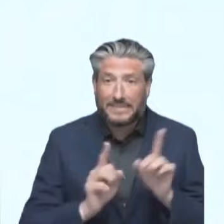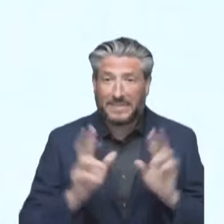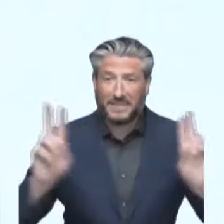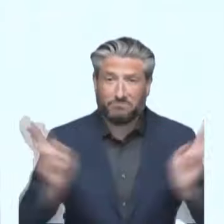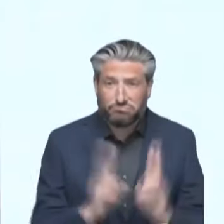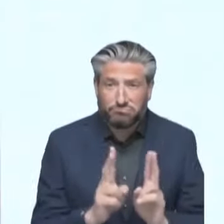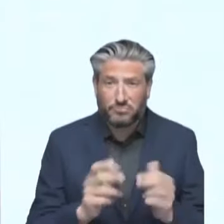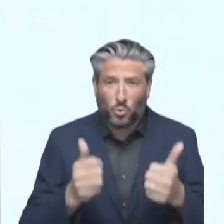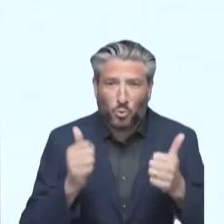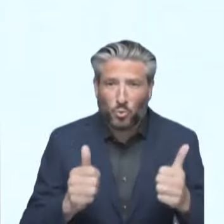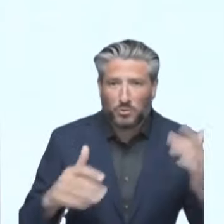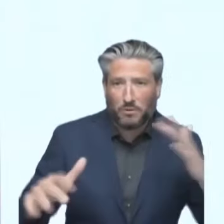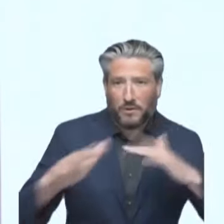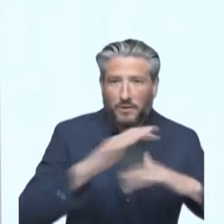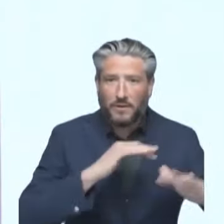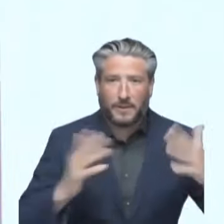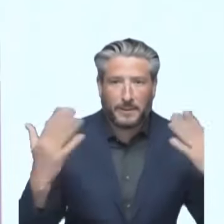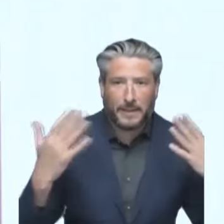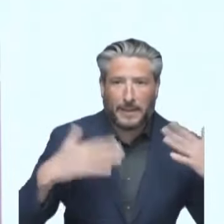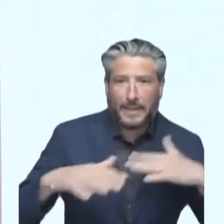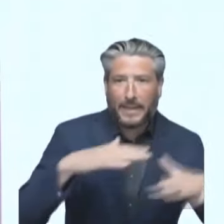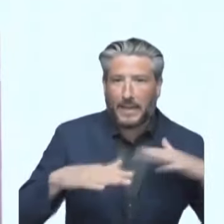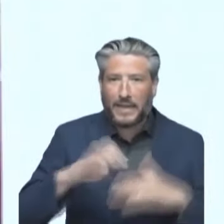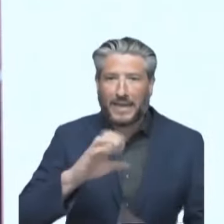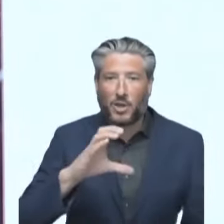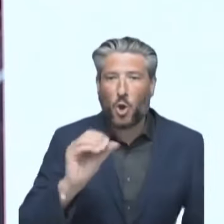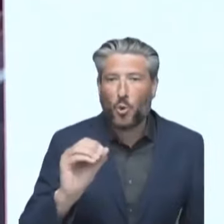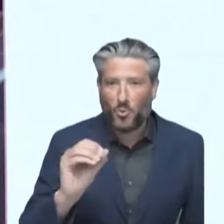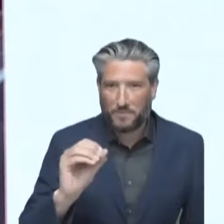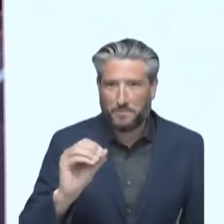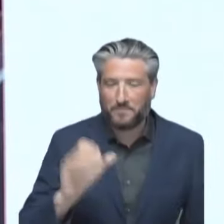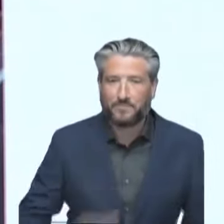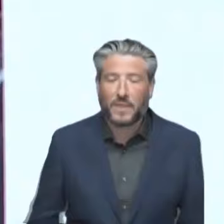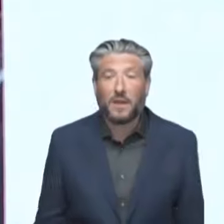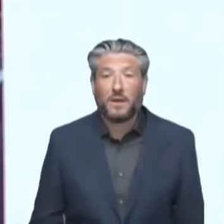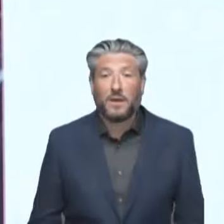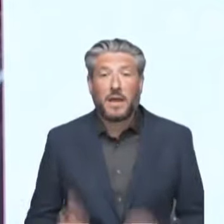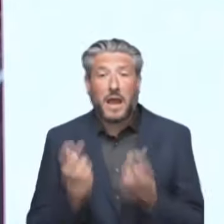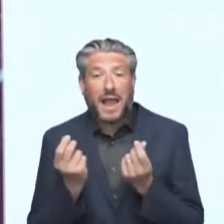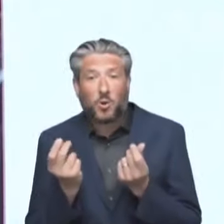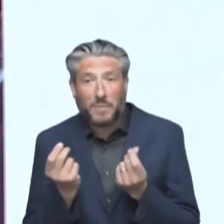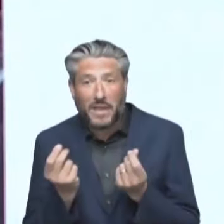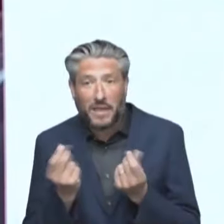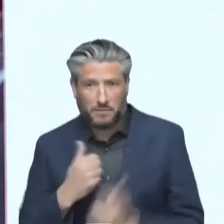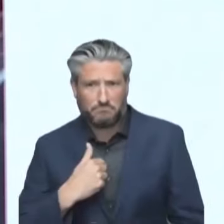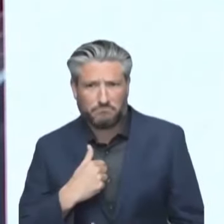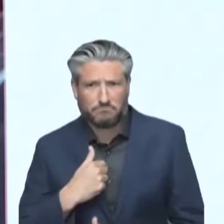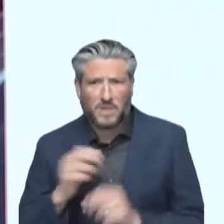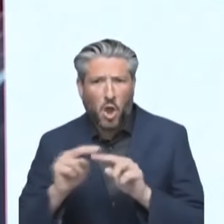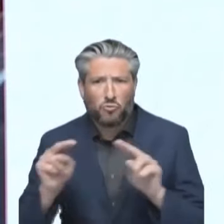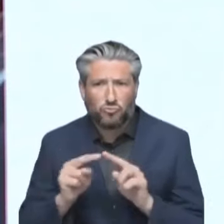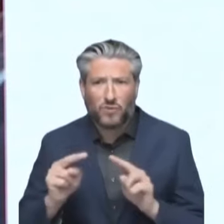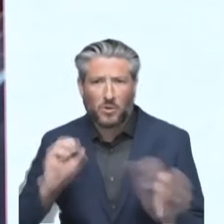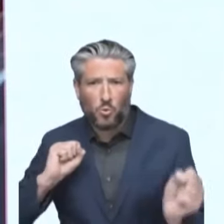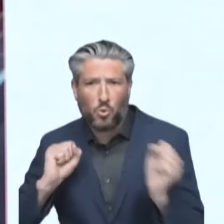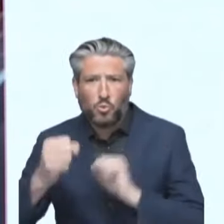really clear one. In the economic sense of a Renaultution, we have, to the economic sense that